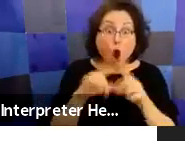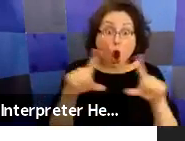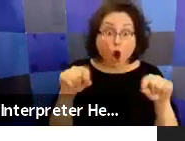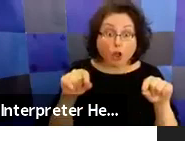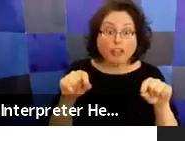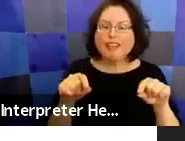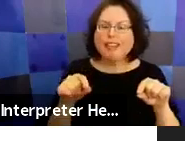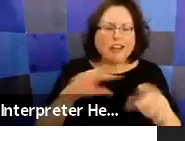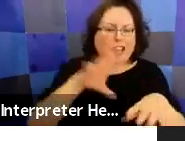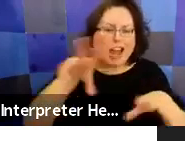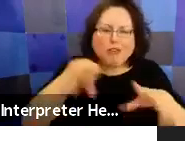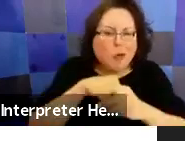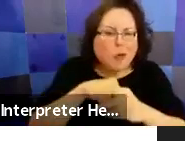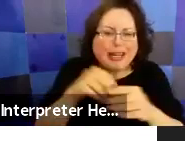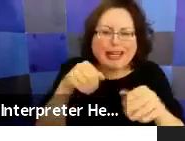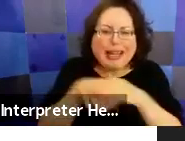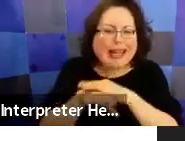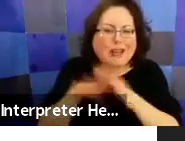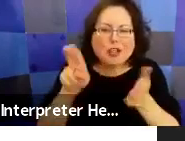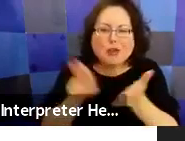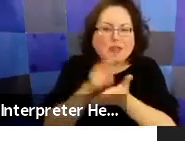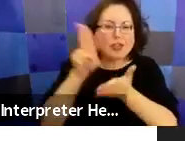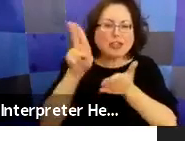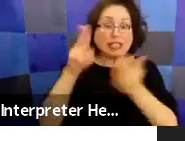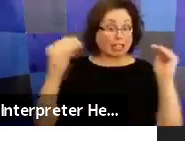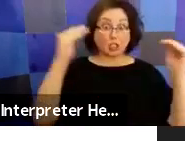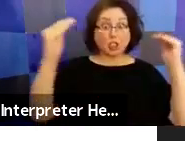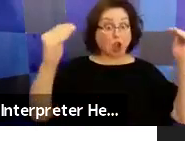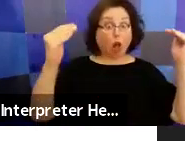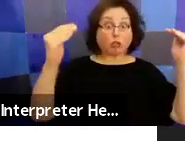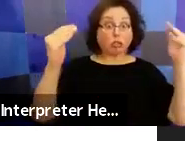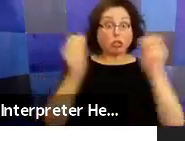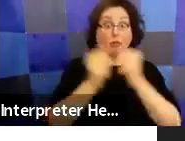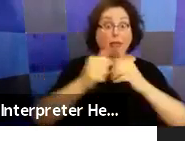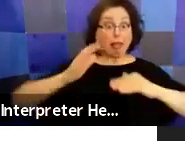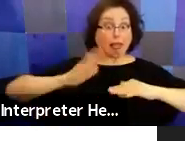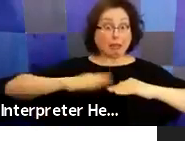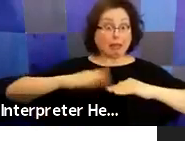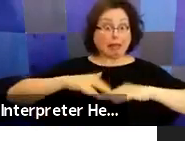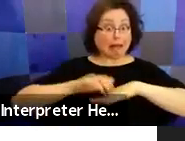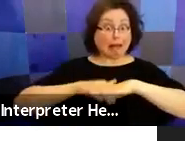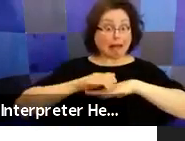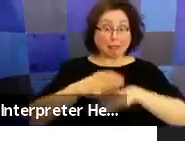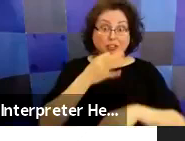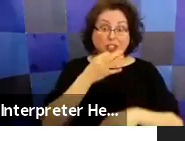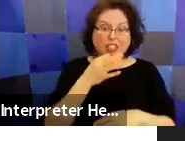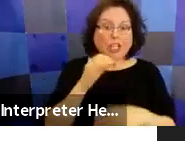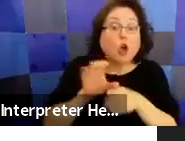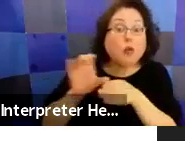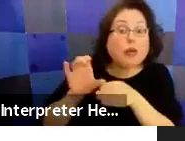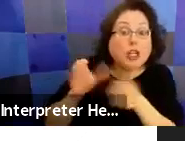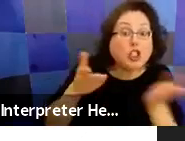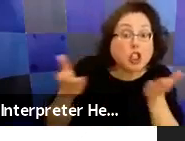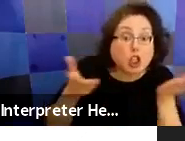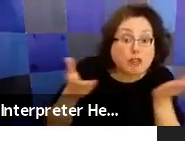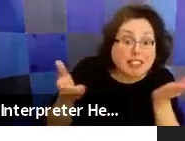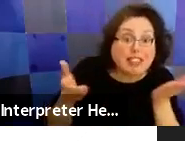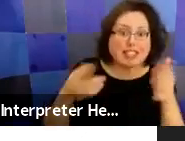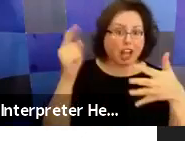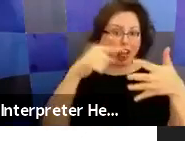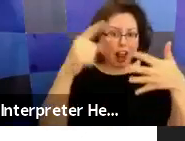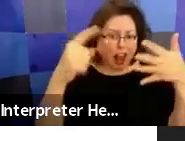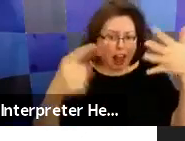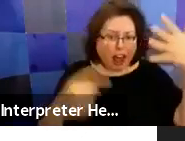to enroll in university as an adult with limited English proficiency, career services, you know,